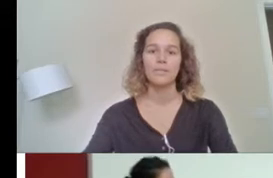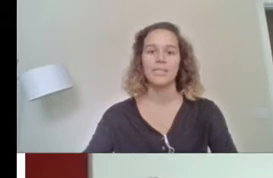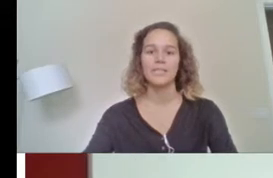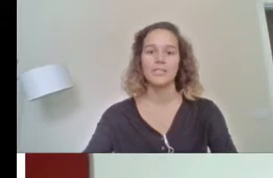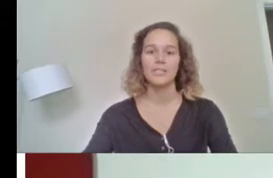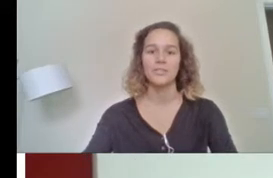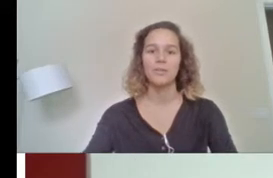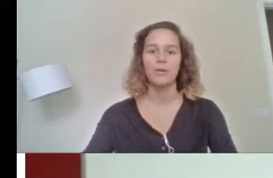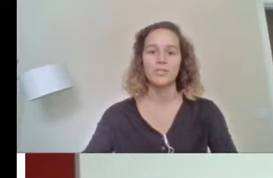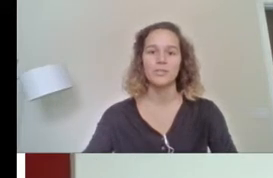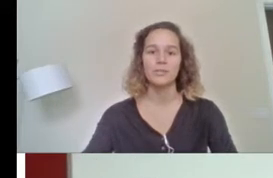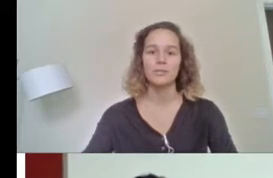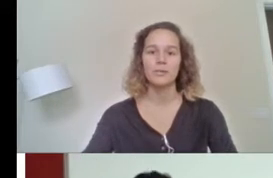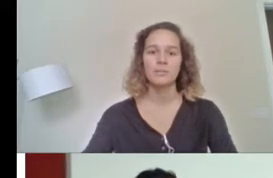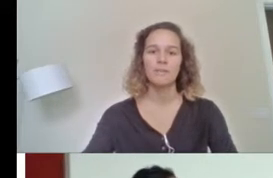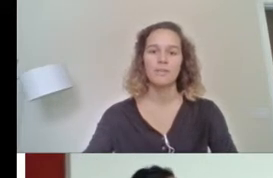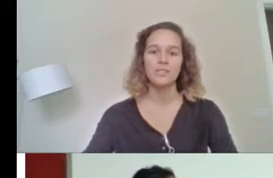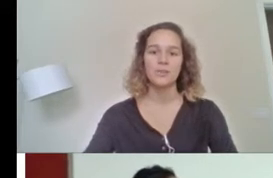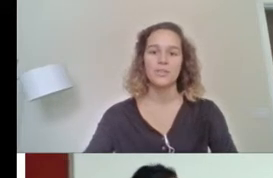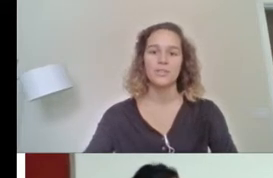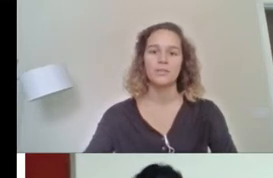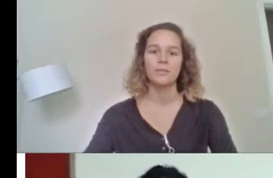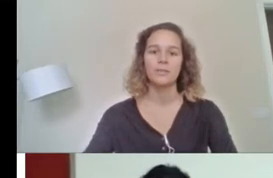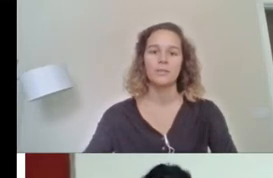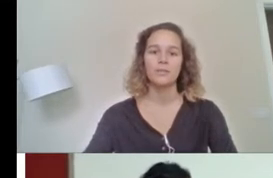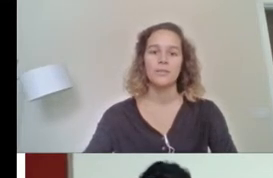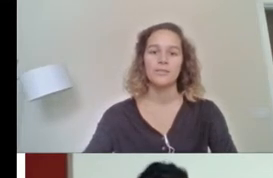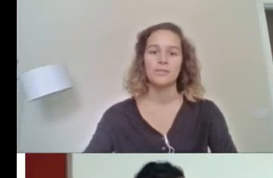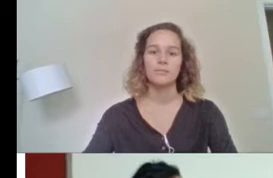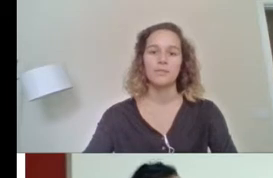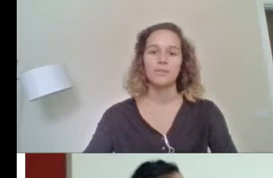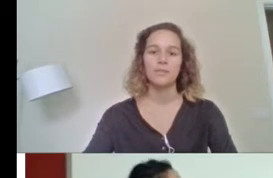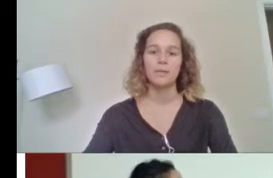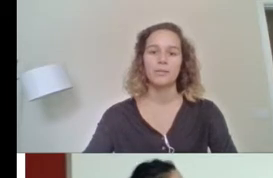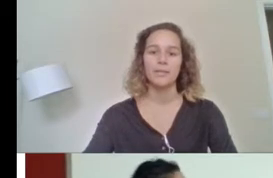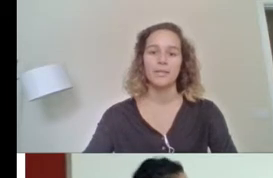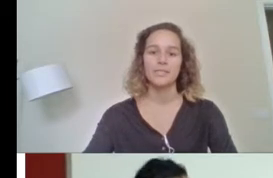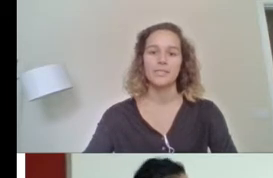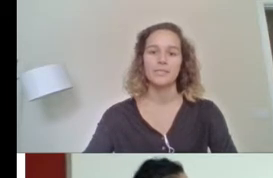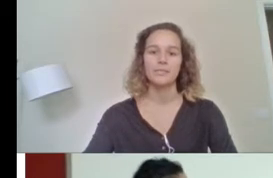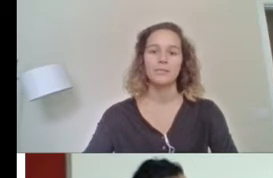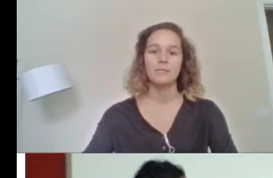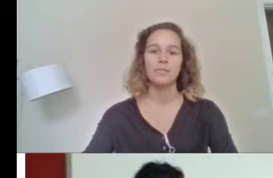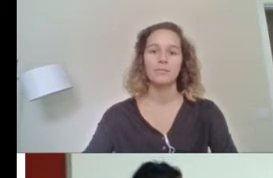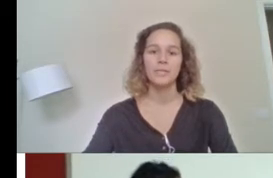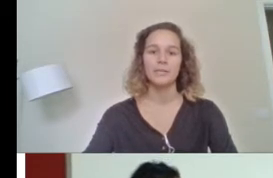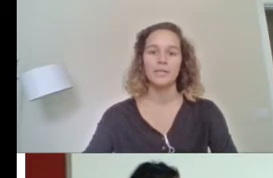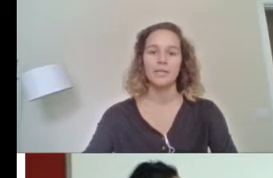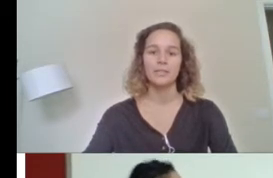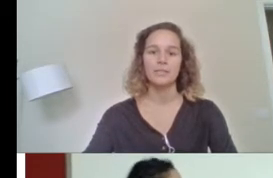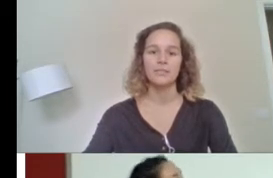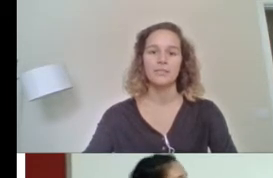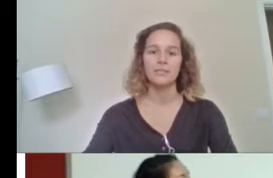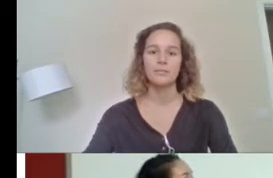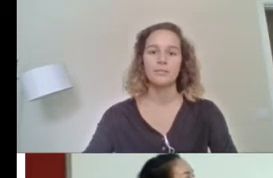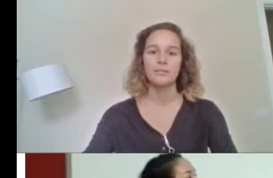well, really, this is actually two questions. My first question is, during your medical practices, when you were becoming a